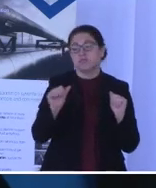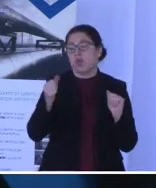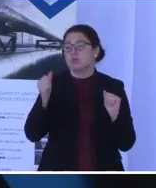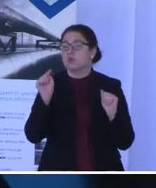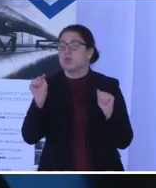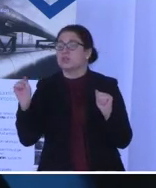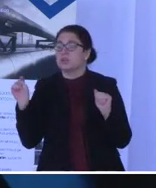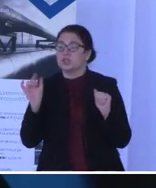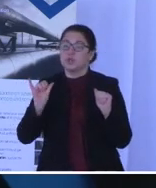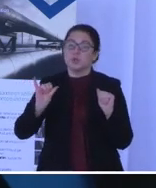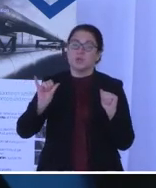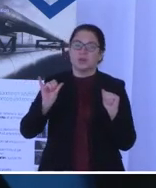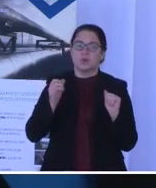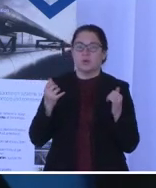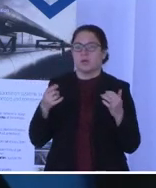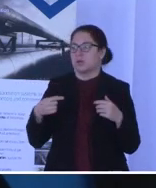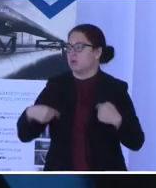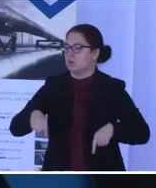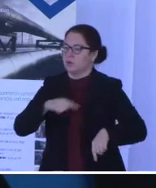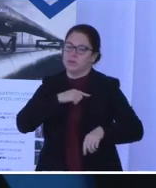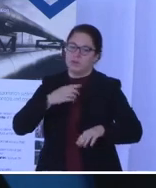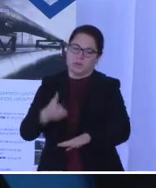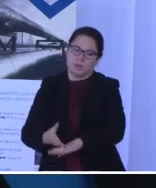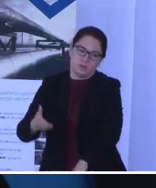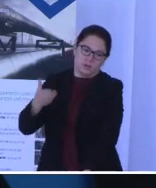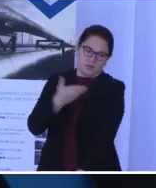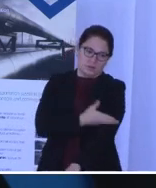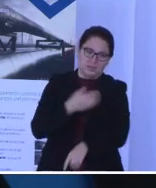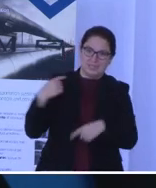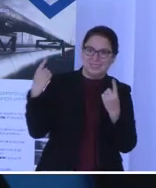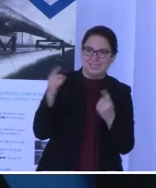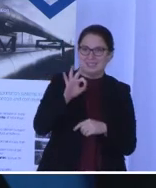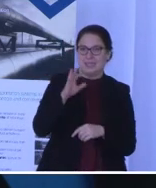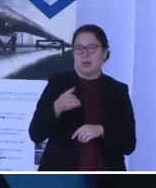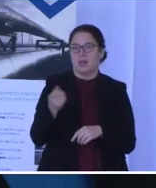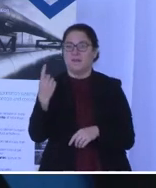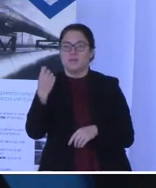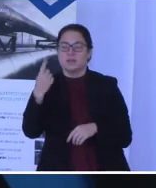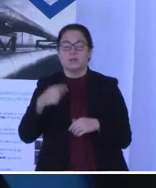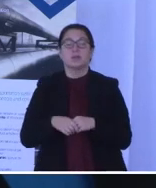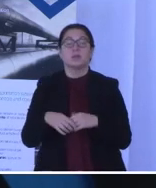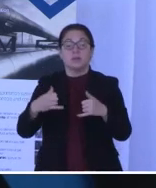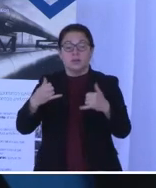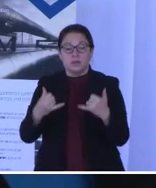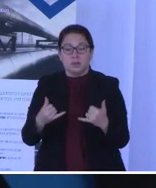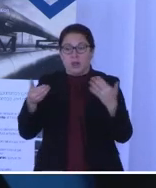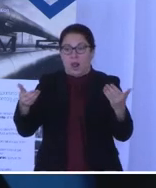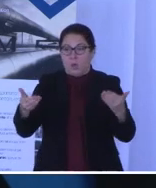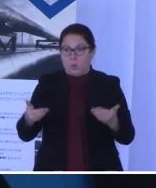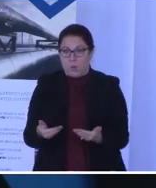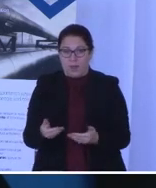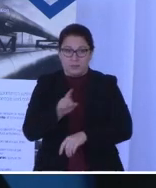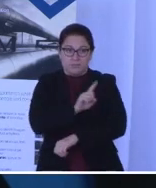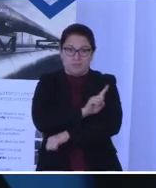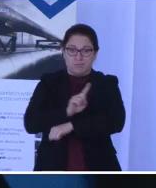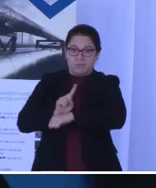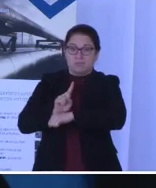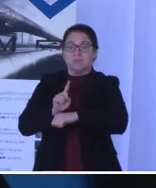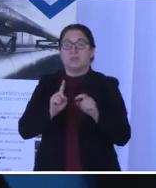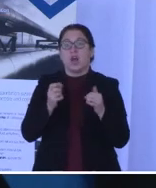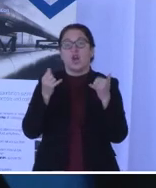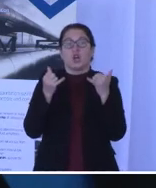in such a better place than we were on 9/11. I would now like to welcome to the podium our current